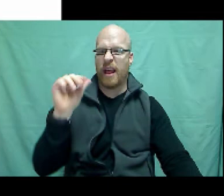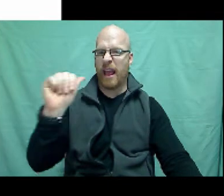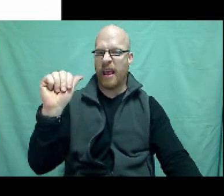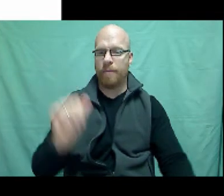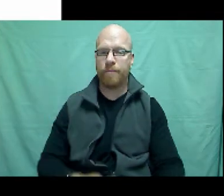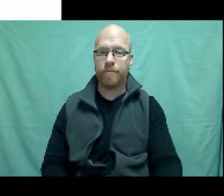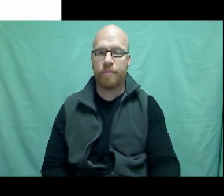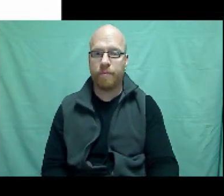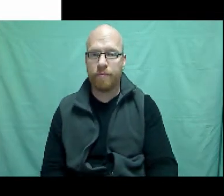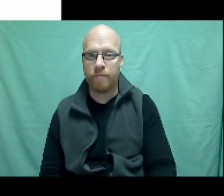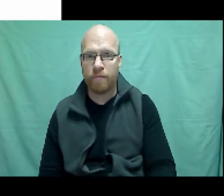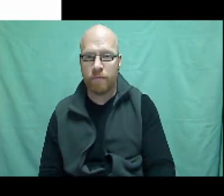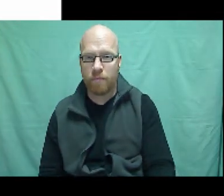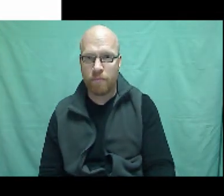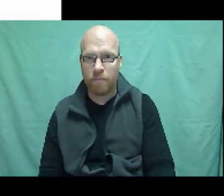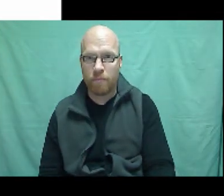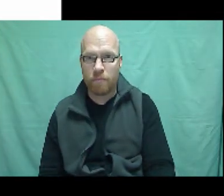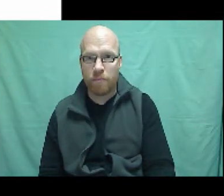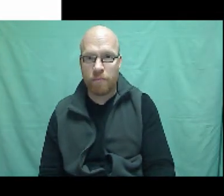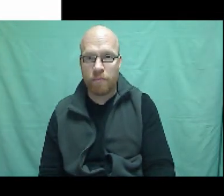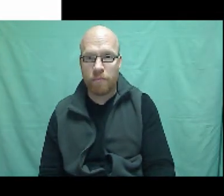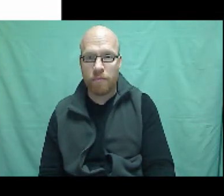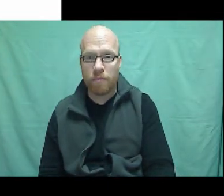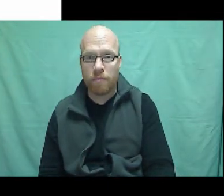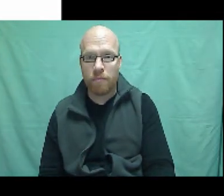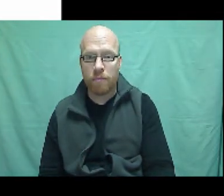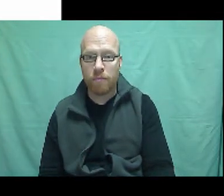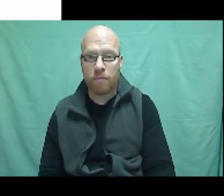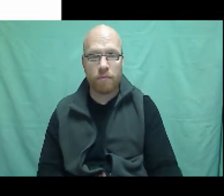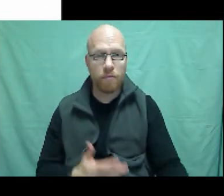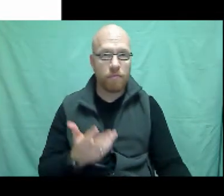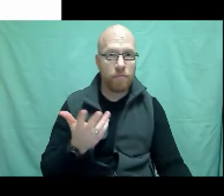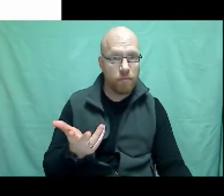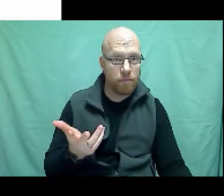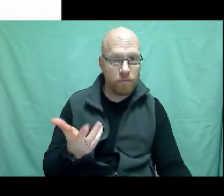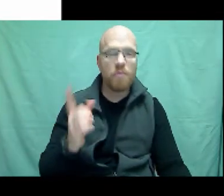There we have it. Now we'll work on the example number A.